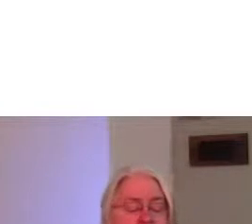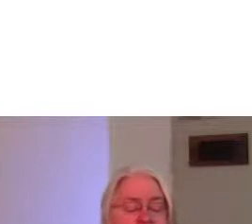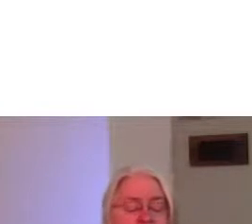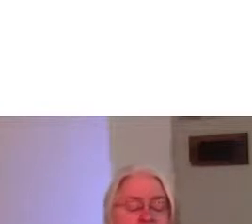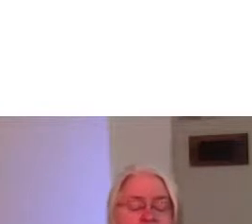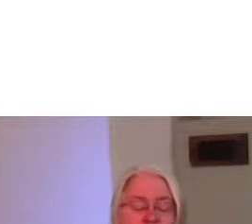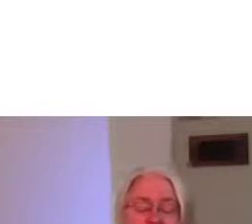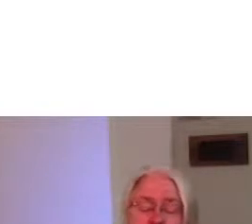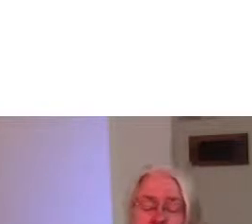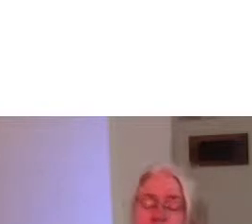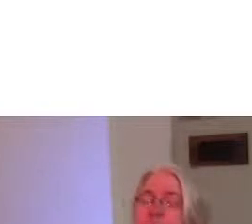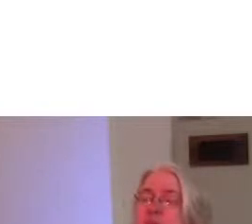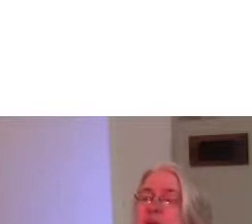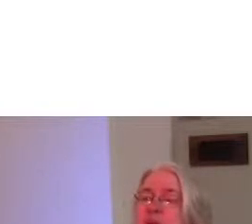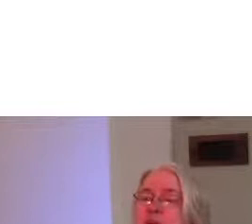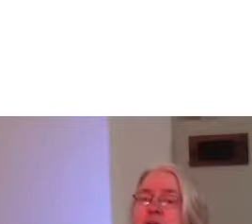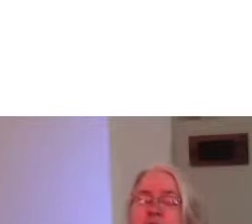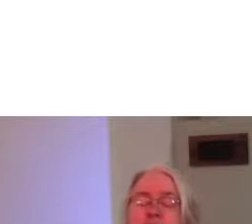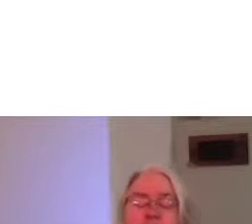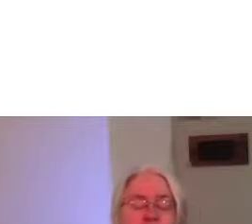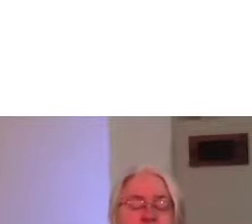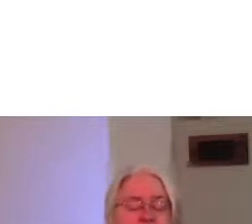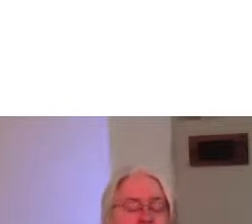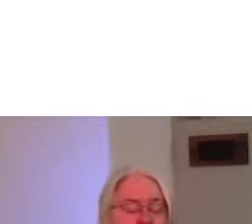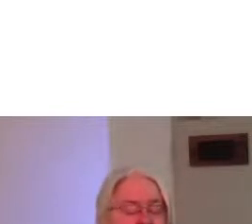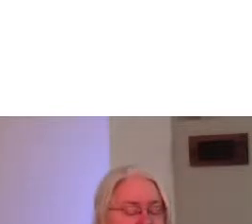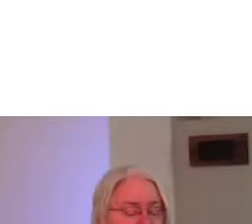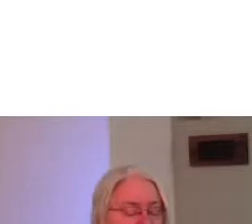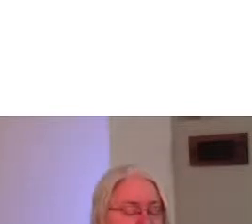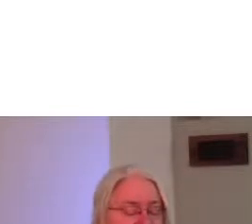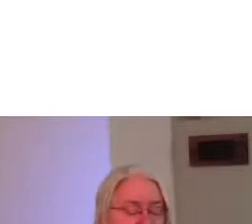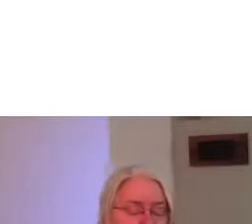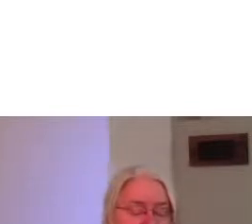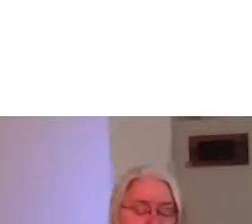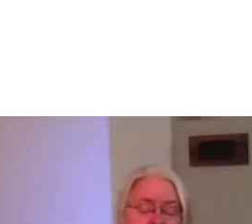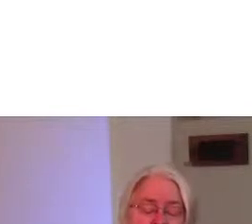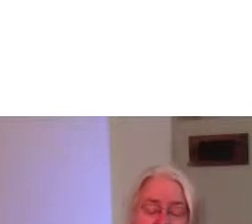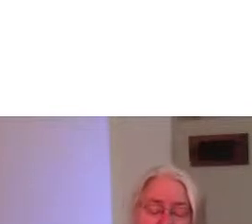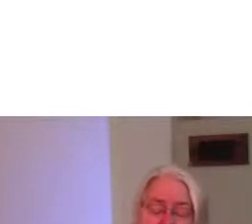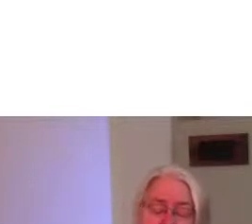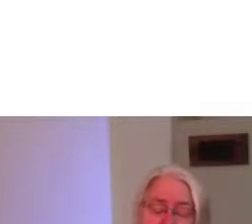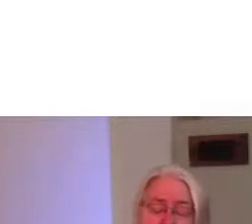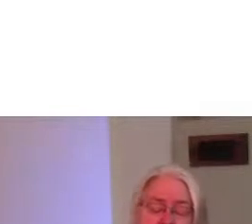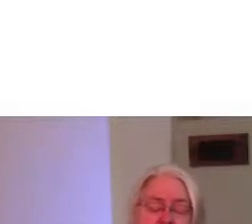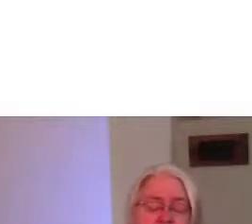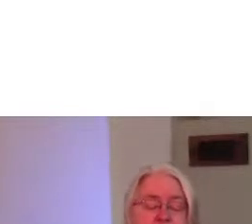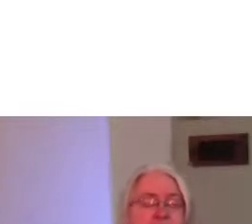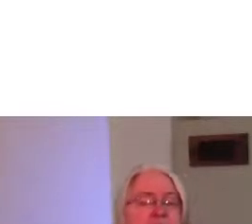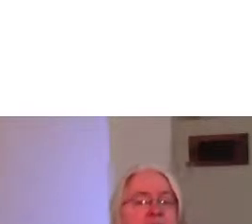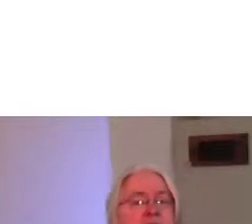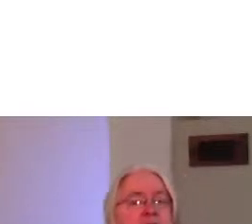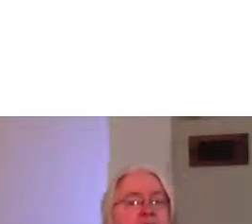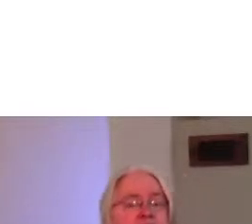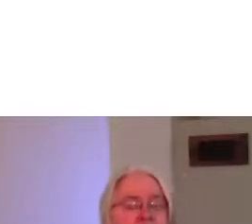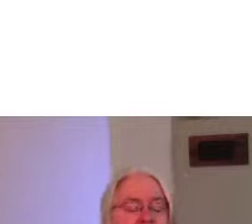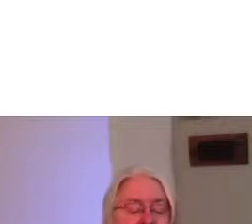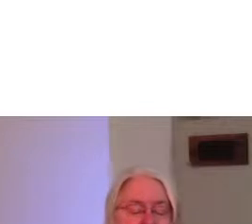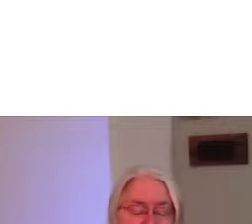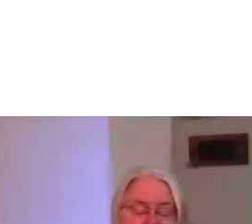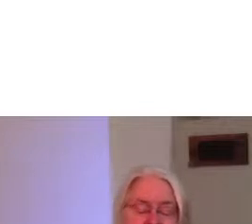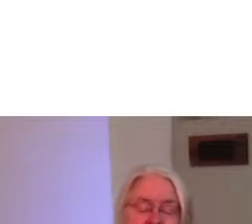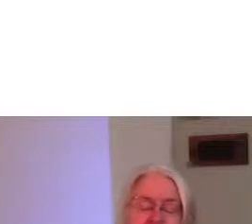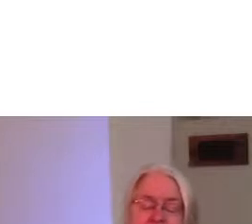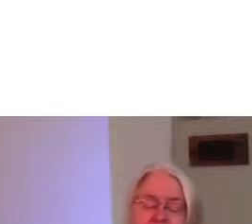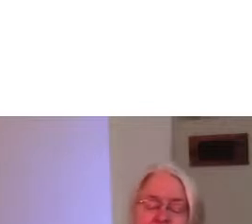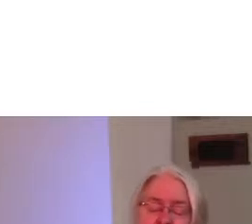and hearts to the spirit of this child, and we believe